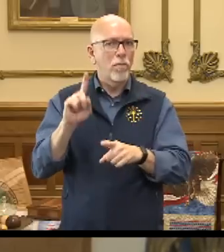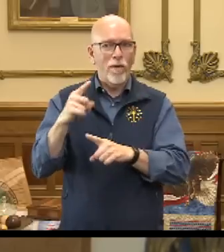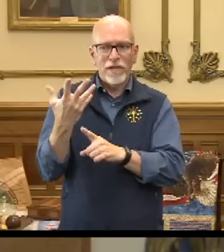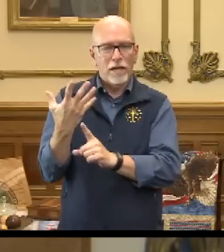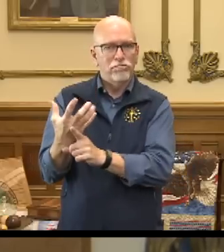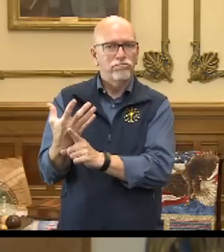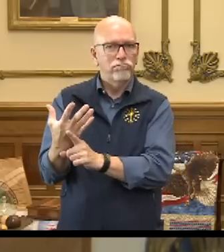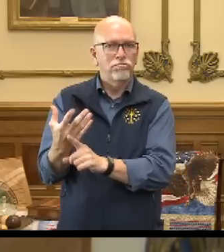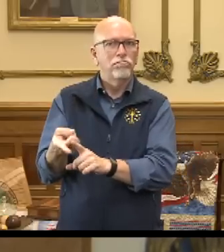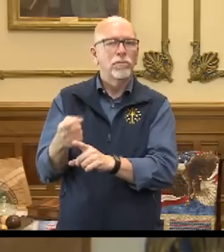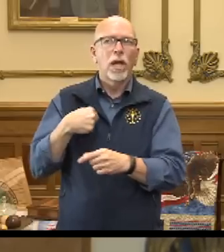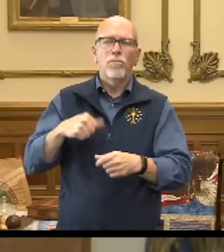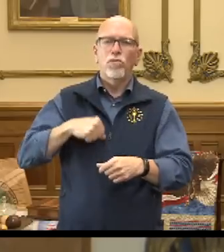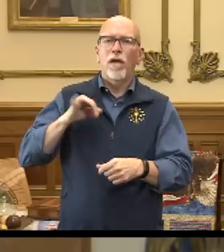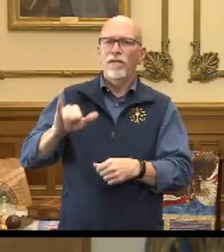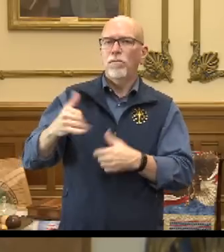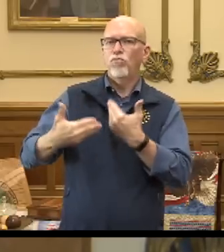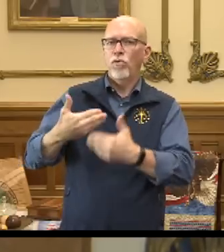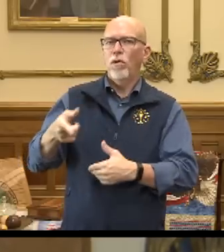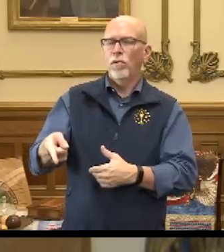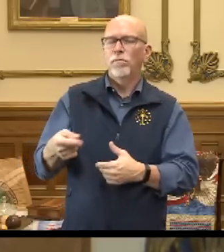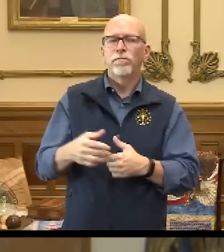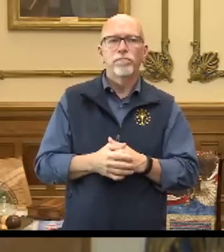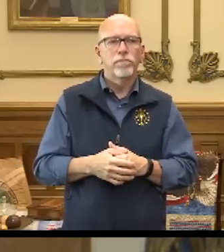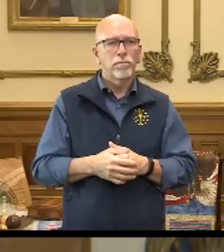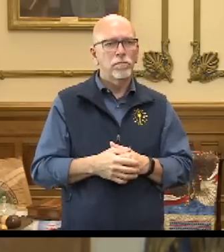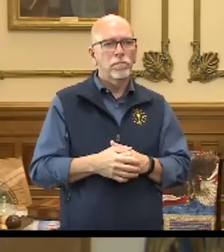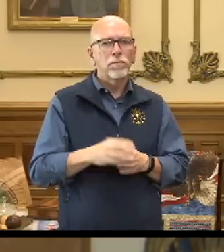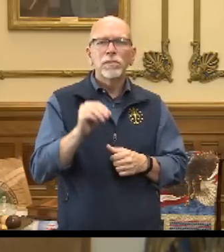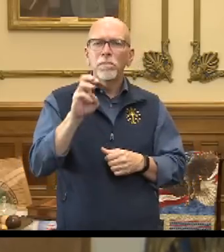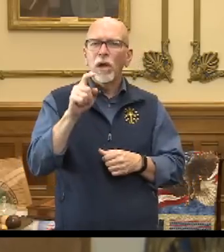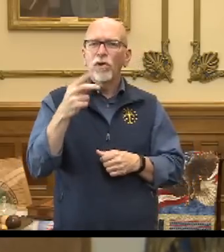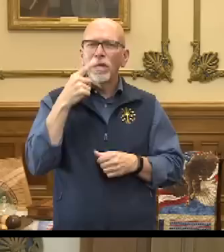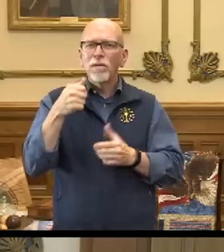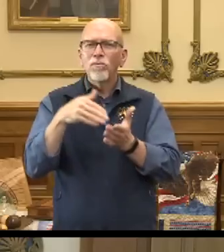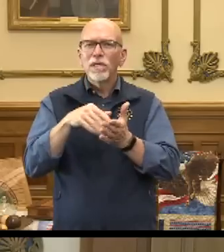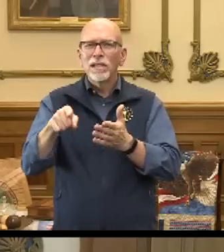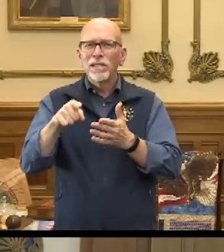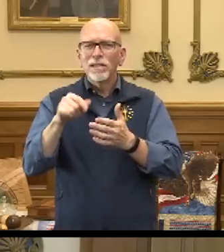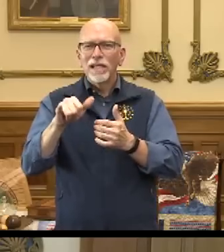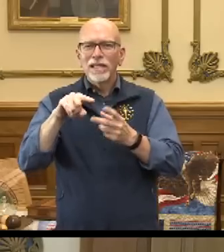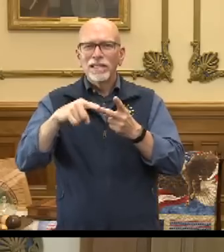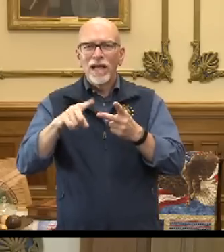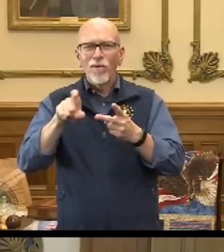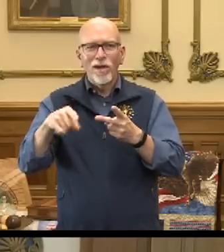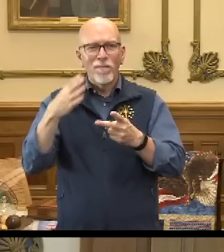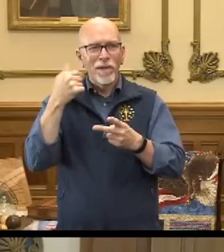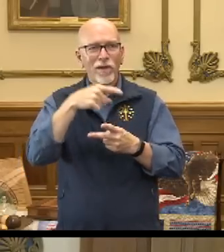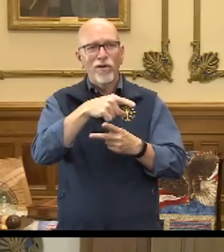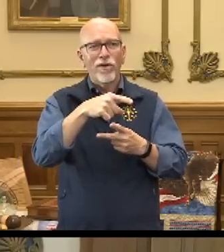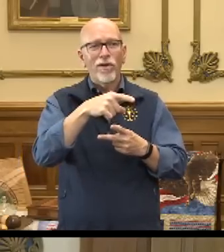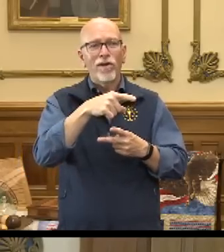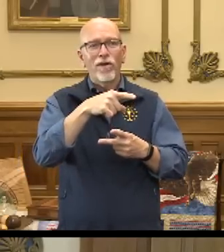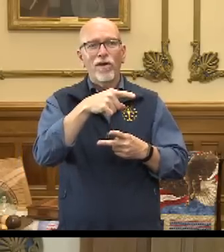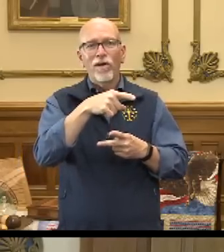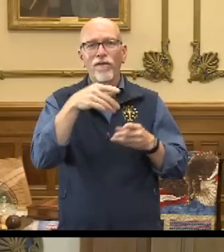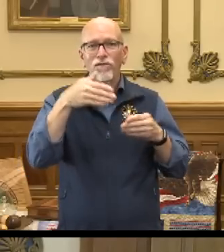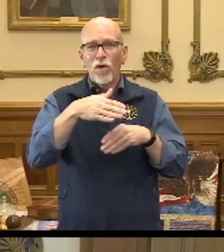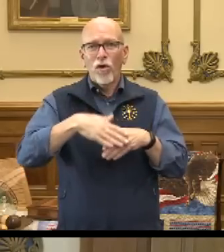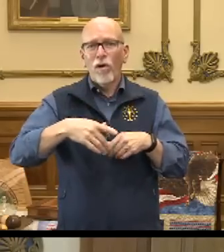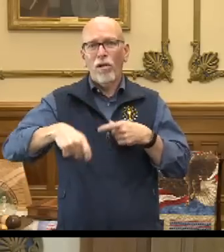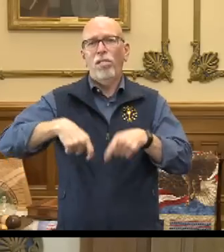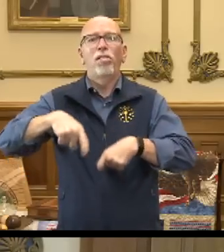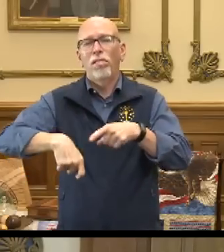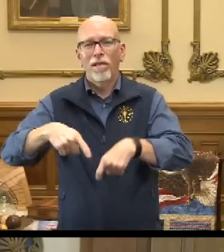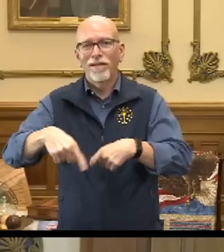I'm proud of the progress there at Miami. Meredith, you want to repeat your second question, because she was Before I fall. focused on sticking